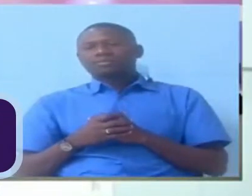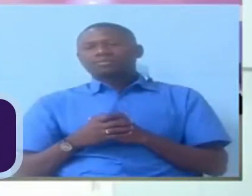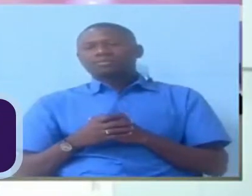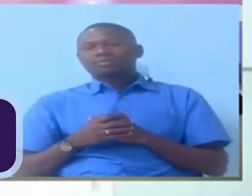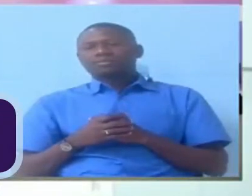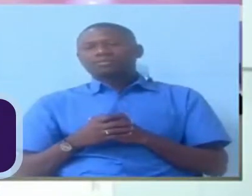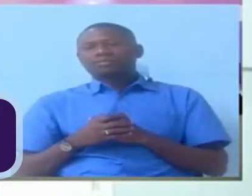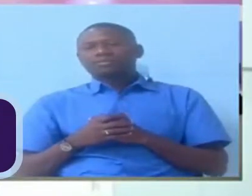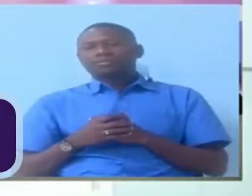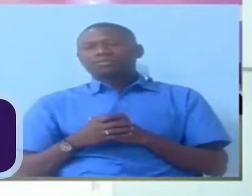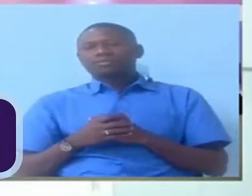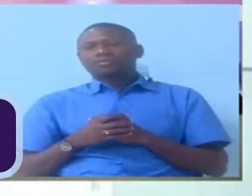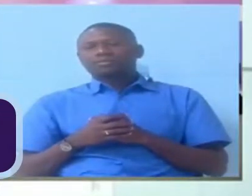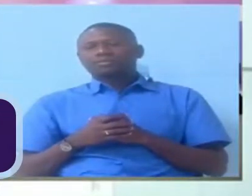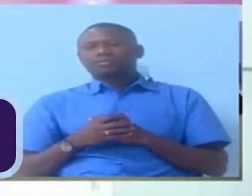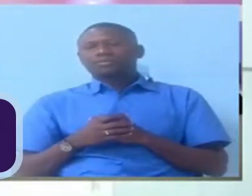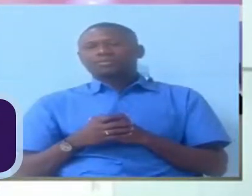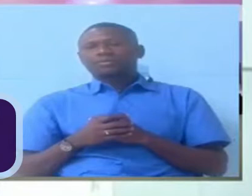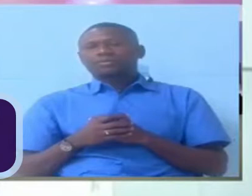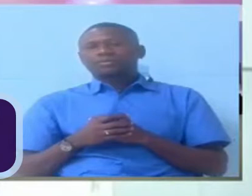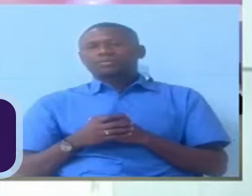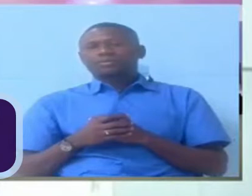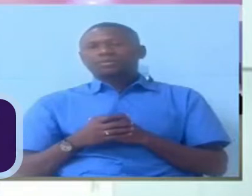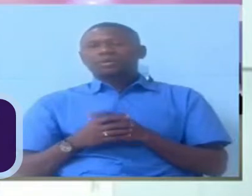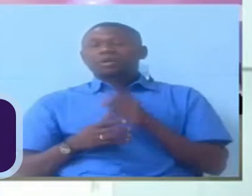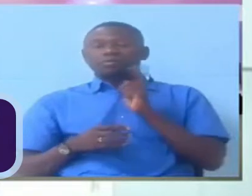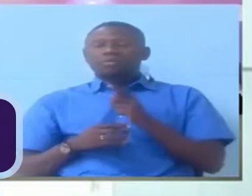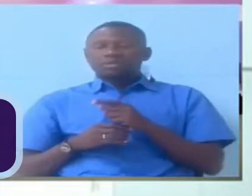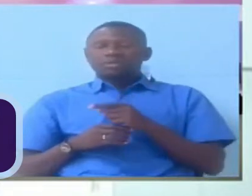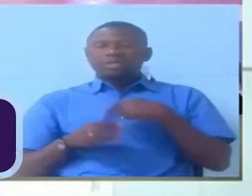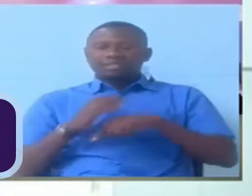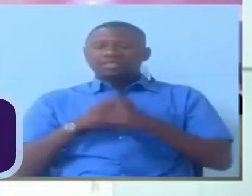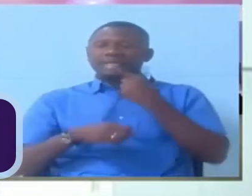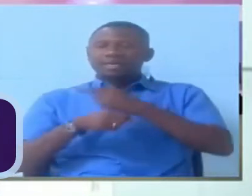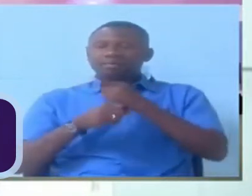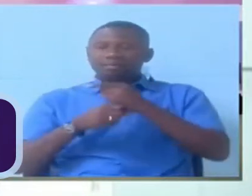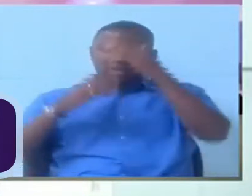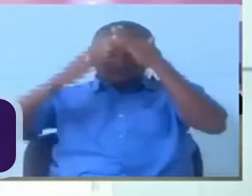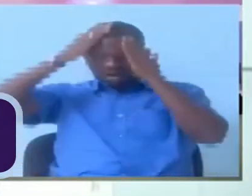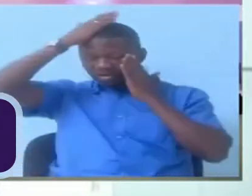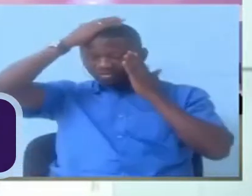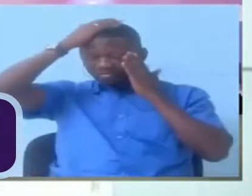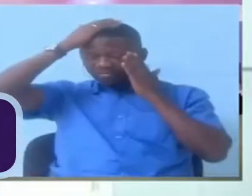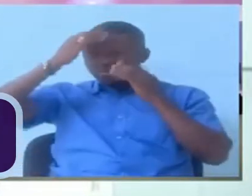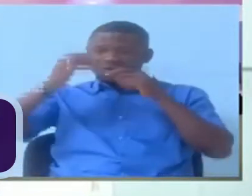start as an officer cadet. Andu nyanta dam tala damin wolem officer cadet.